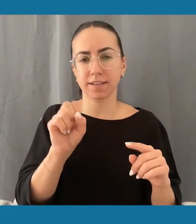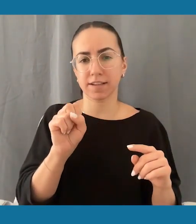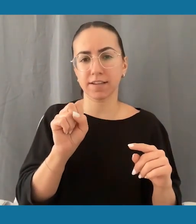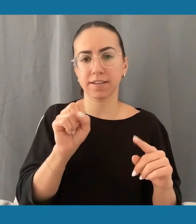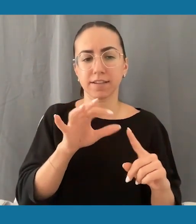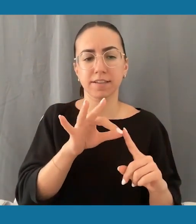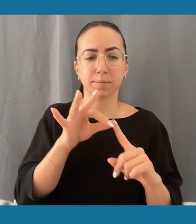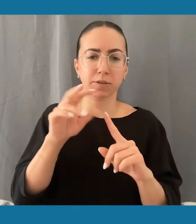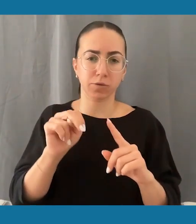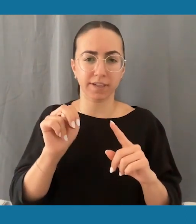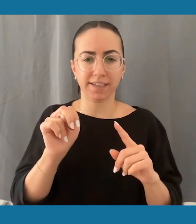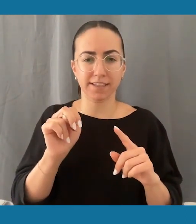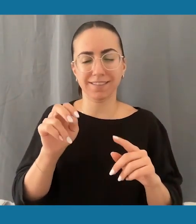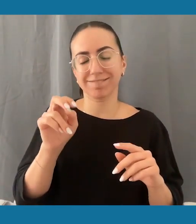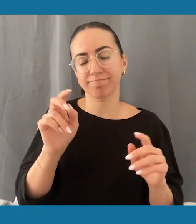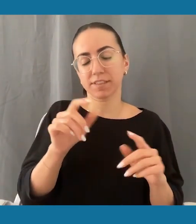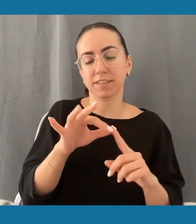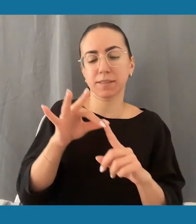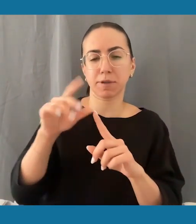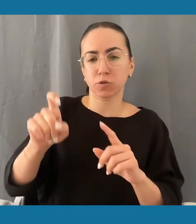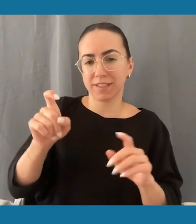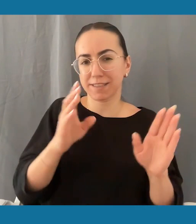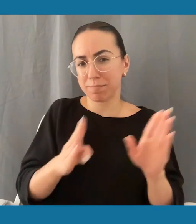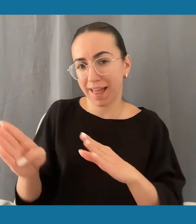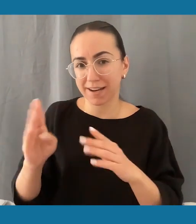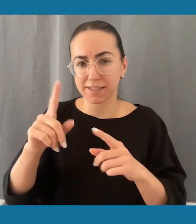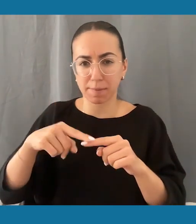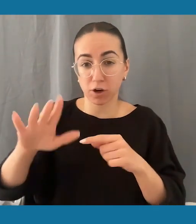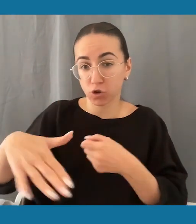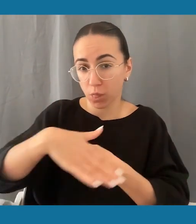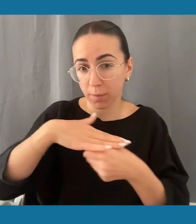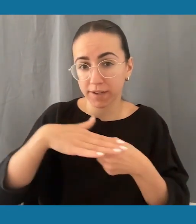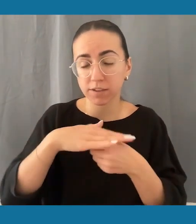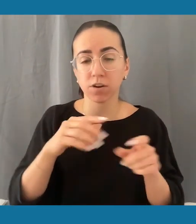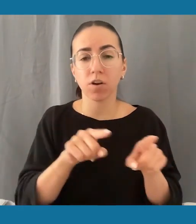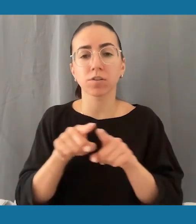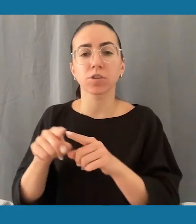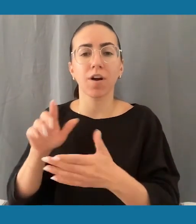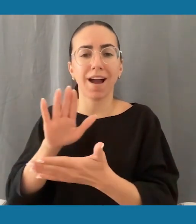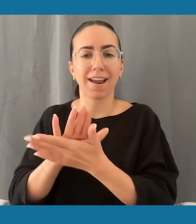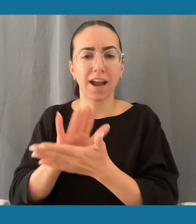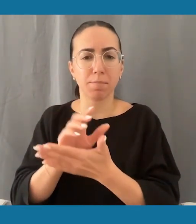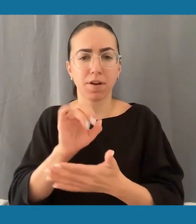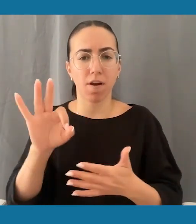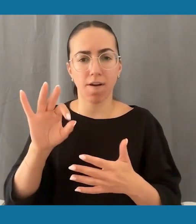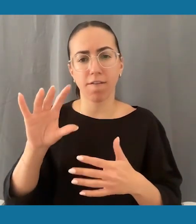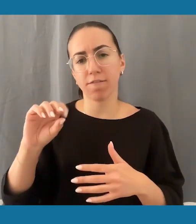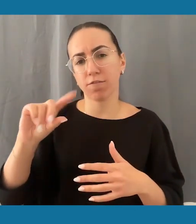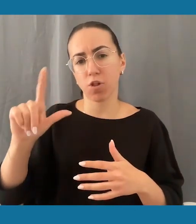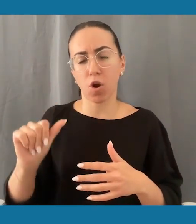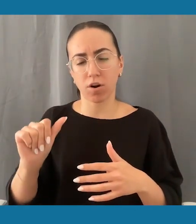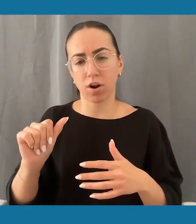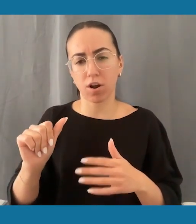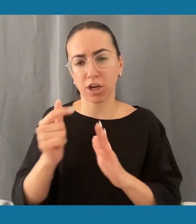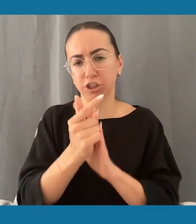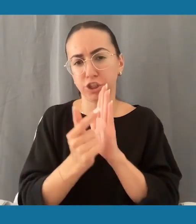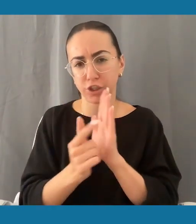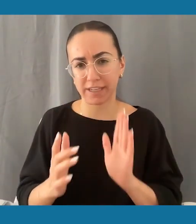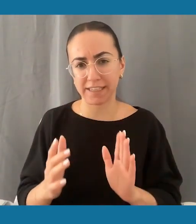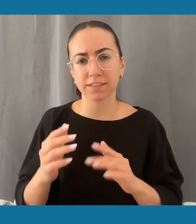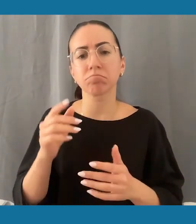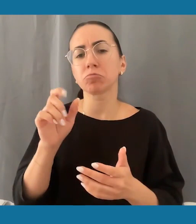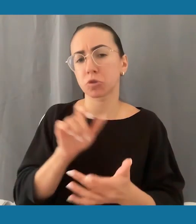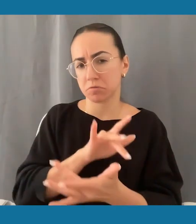geographic location where you are. There's also the Academy of Florida Elder Law Attorneys that you can Google and get in touch